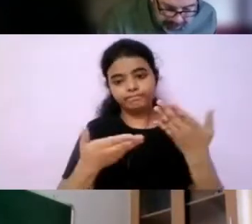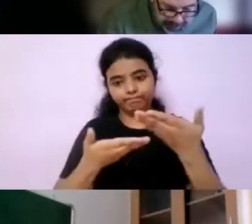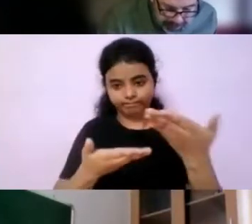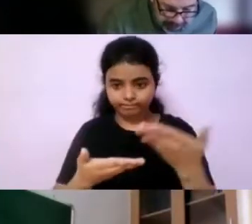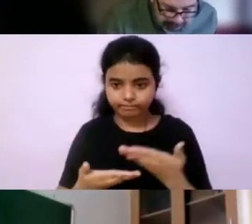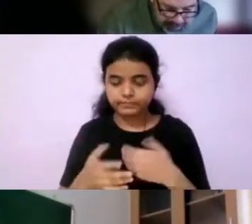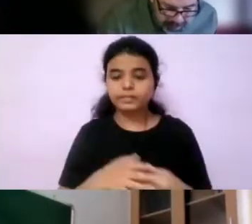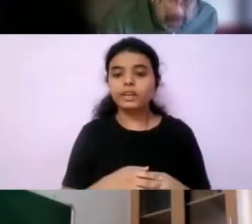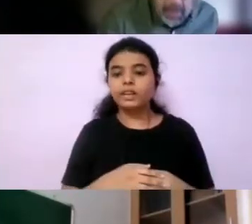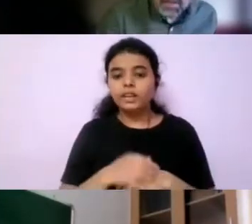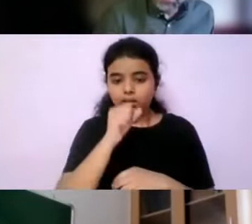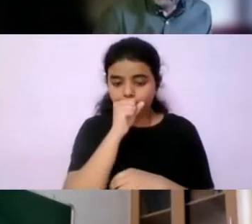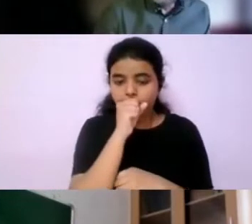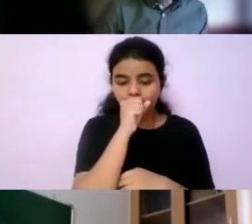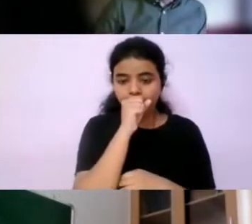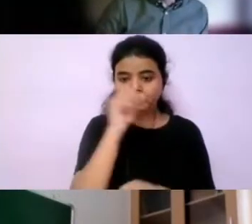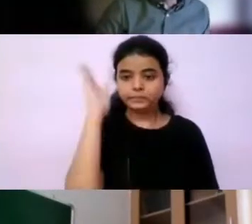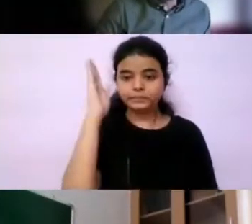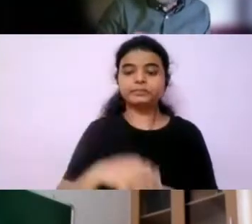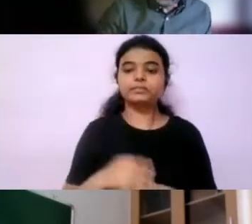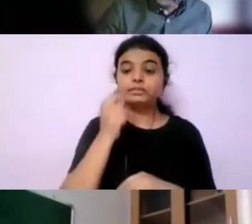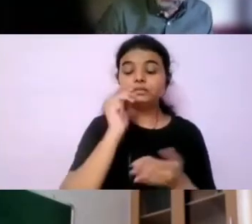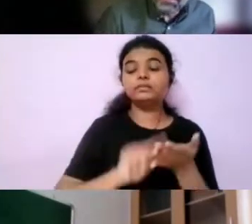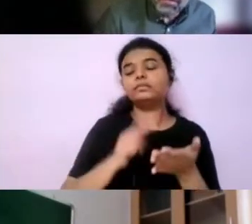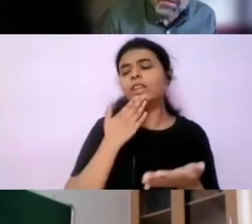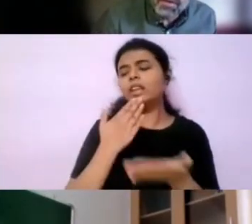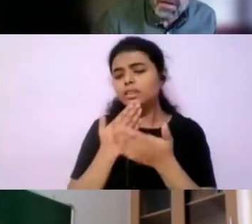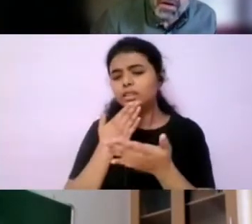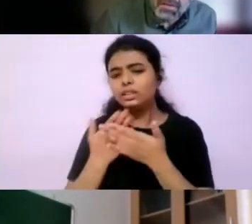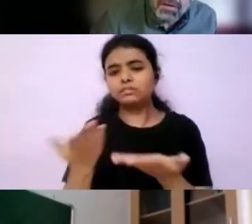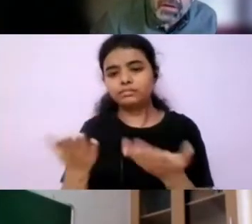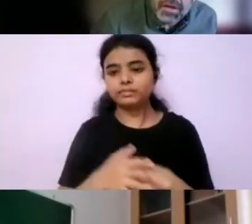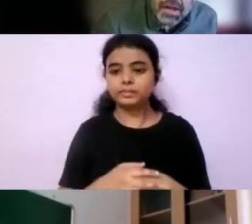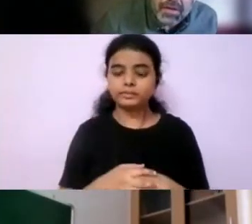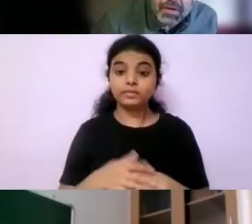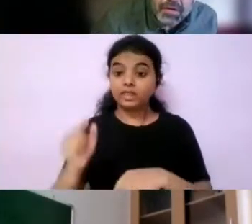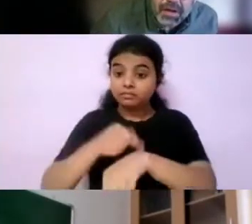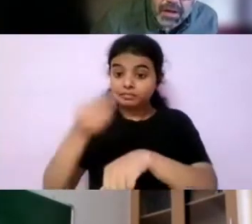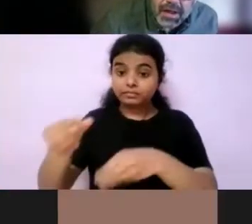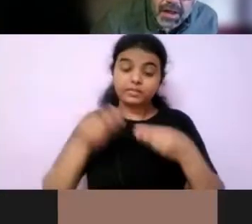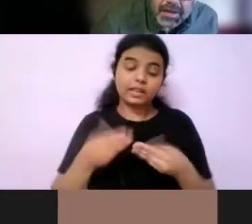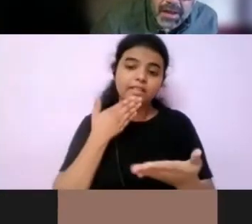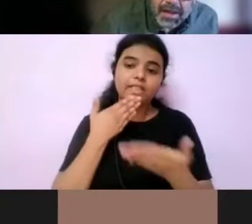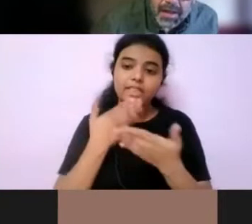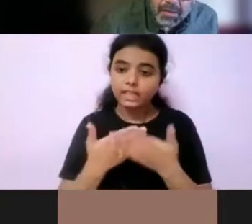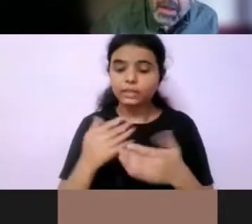lecture now. Thank you. Thanks very much. And thanks very much for the opportunity to come and talk to you.